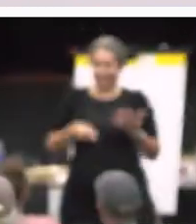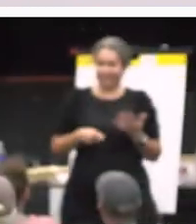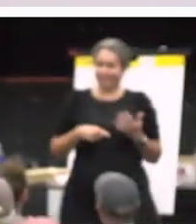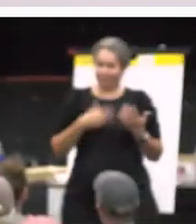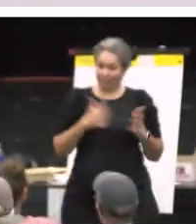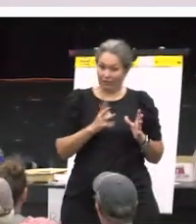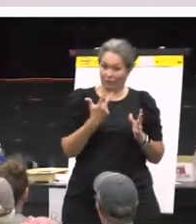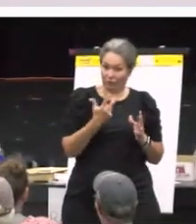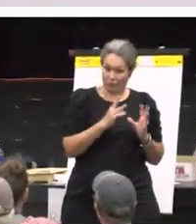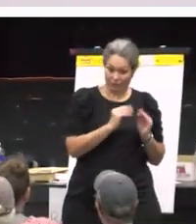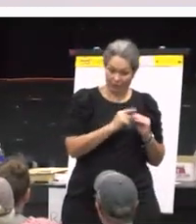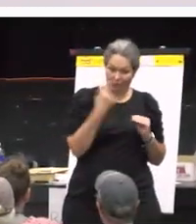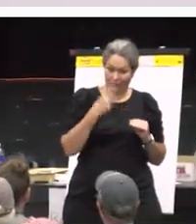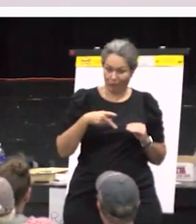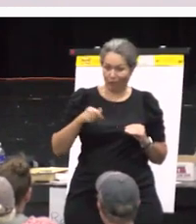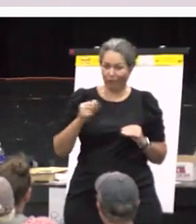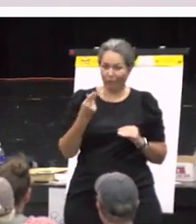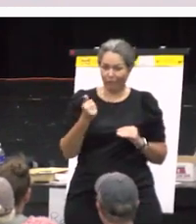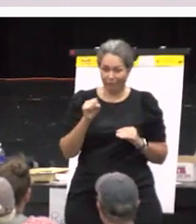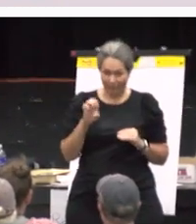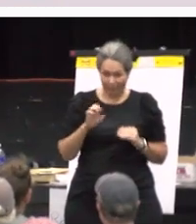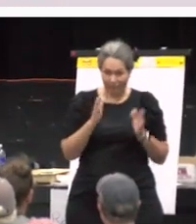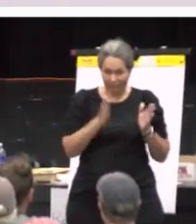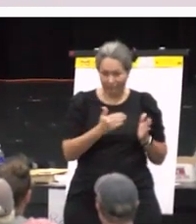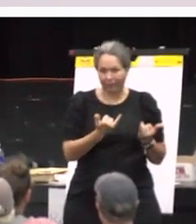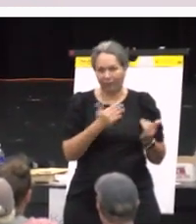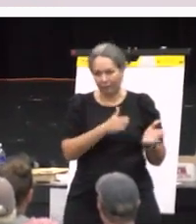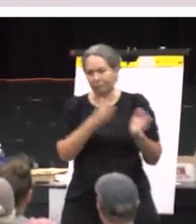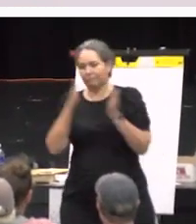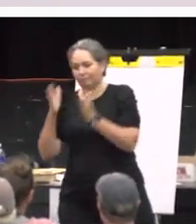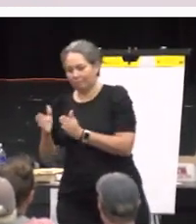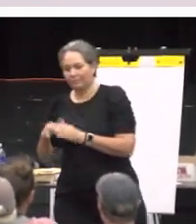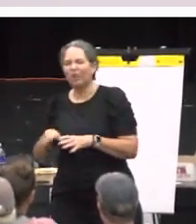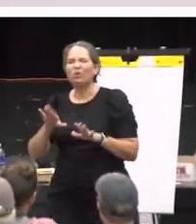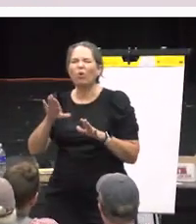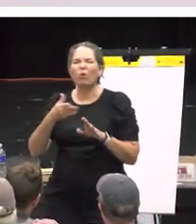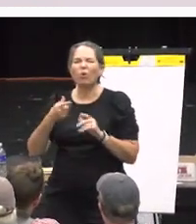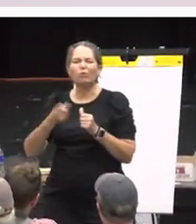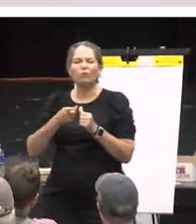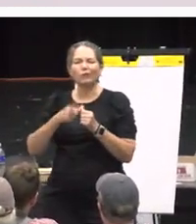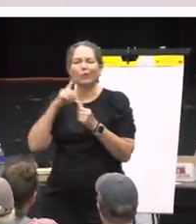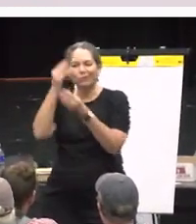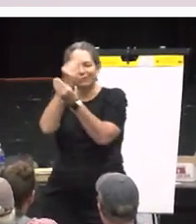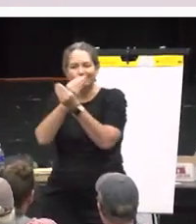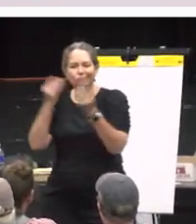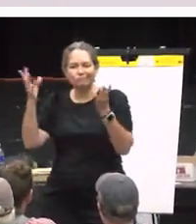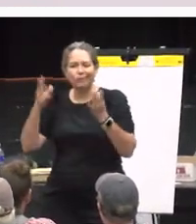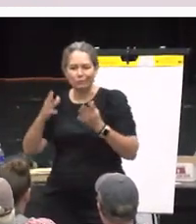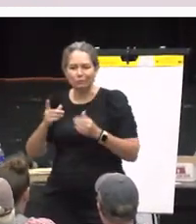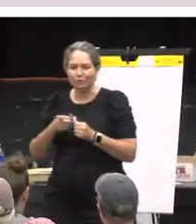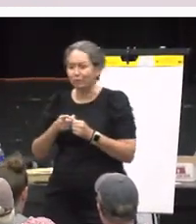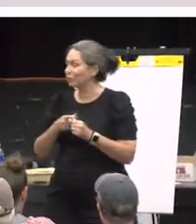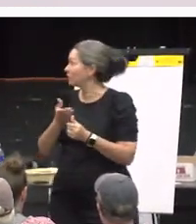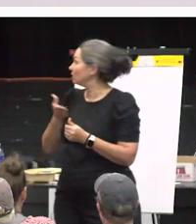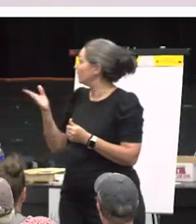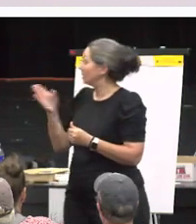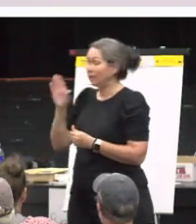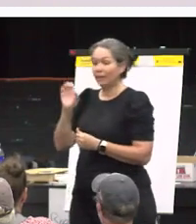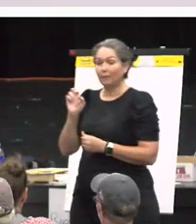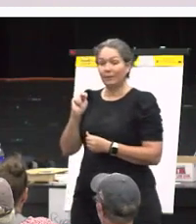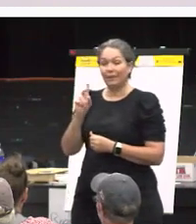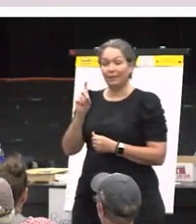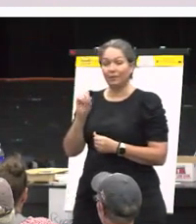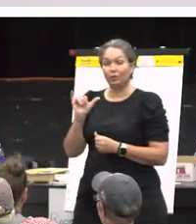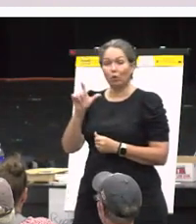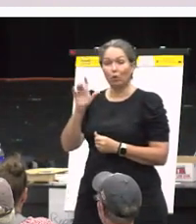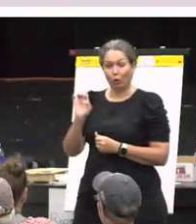of the next, and I'm really appreciating y'all being here. We've got a couple of announcements to make, and I want to introduce Ben Doyle from